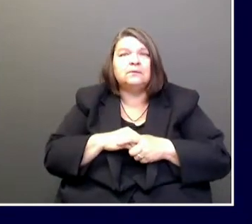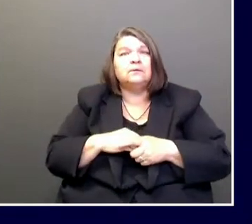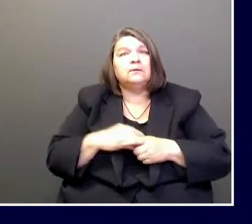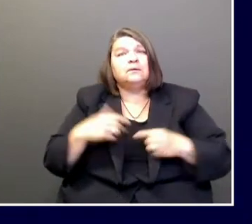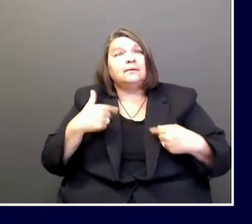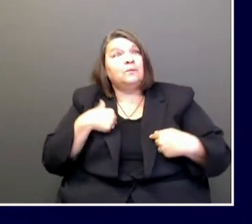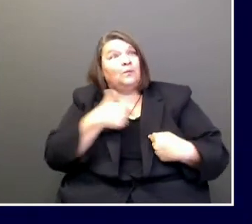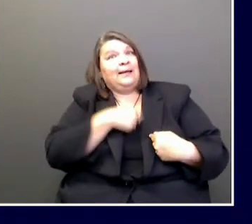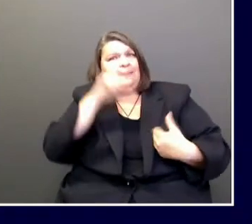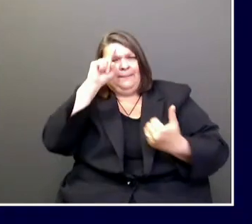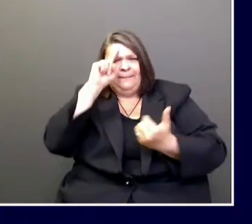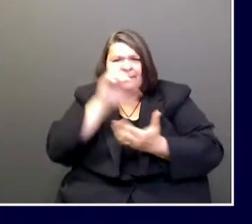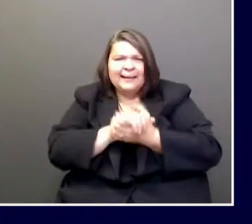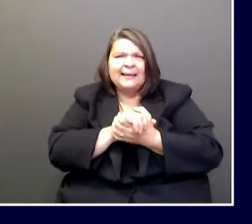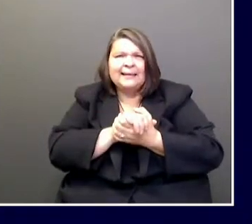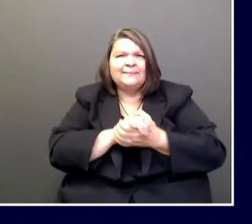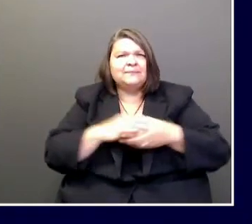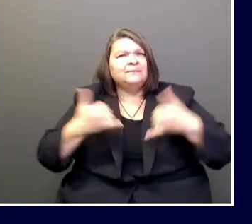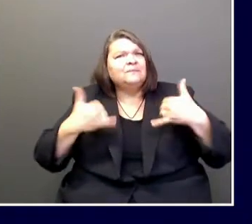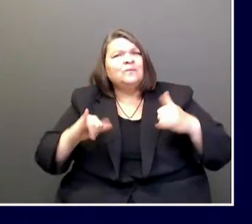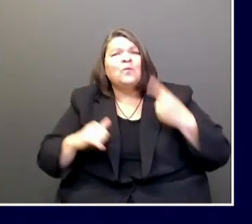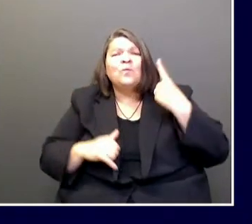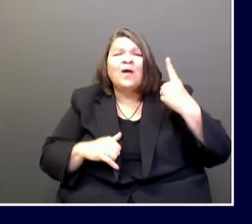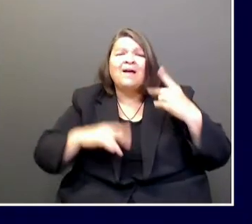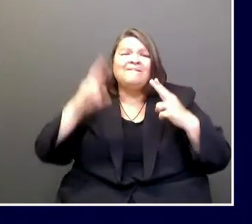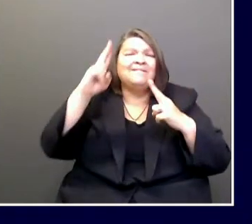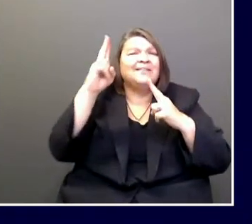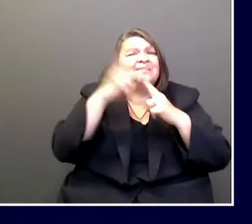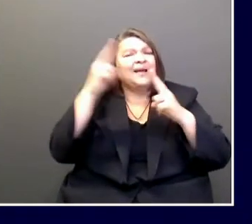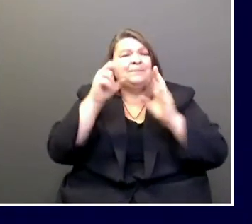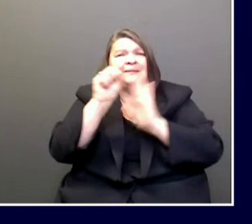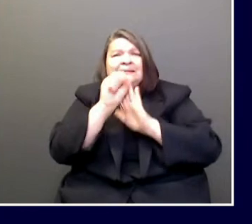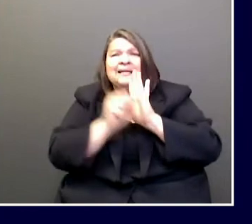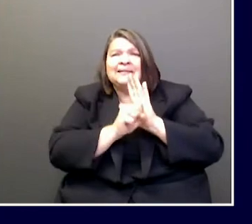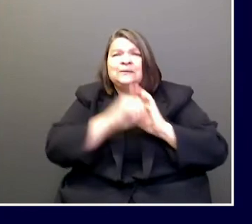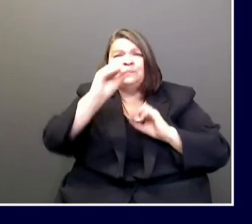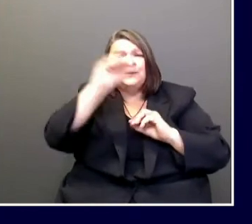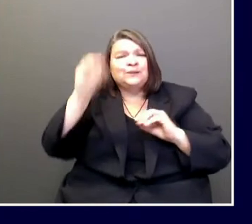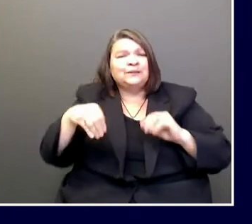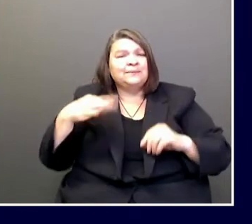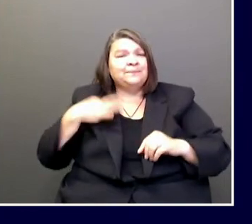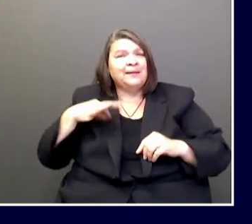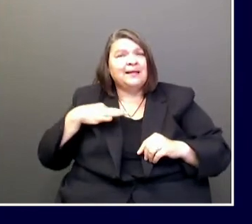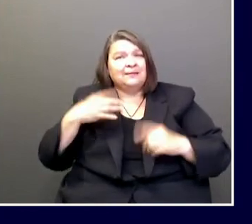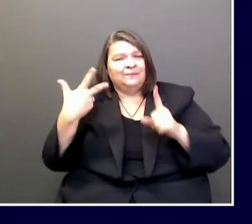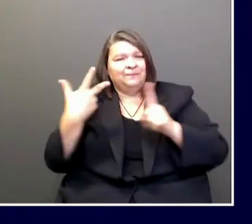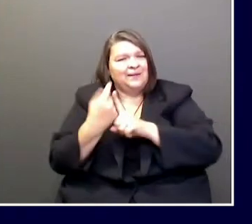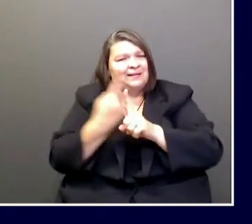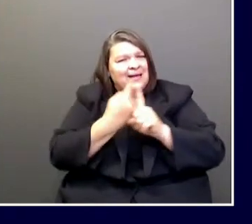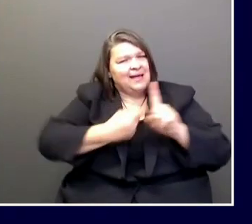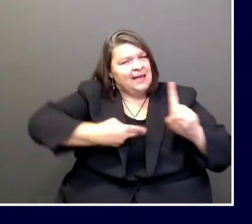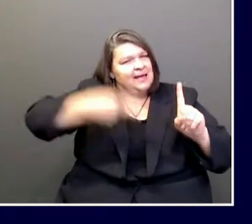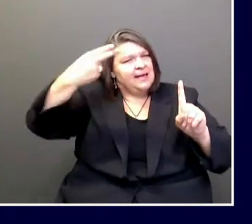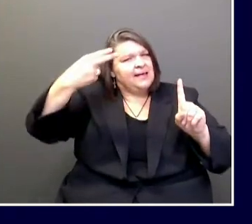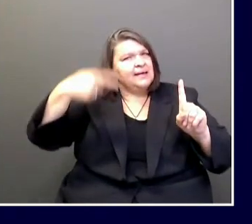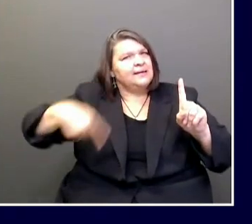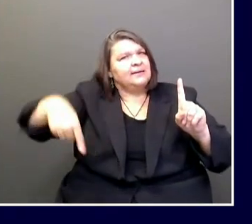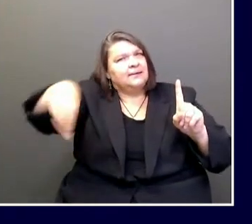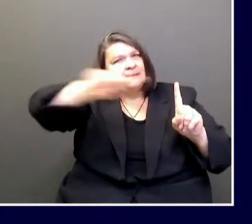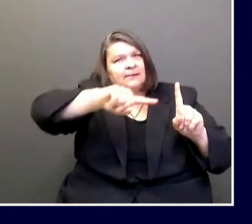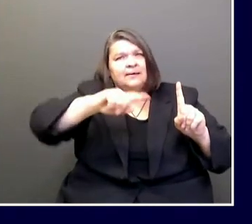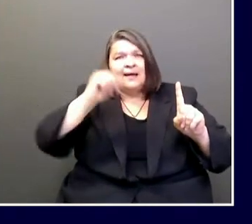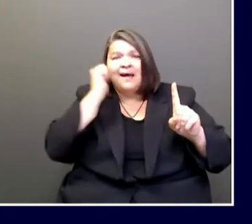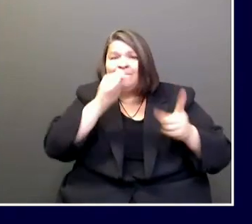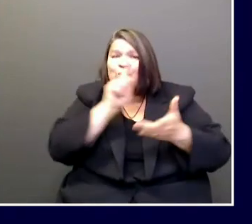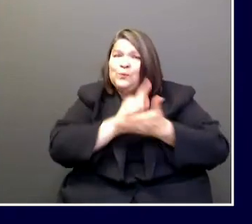our vaccination rate. We feel like we've been making progress, continual progress. We continue to see our numbers go up. We will continue to